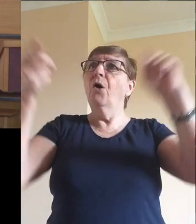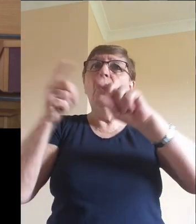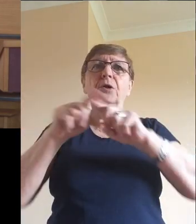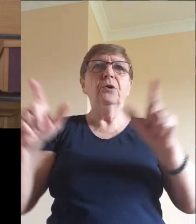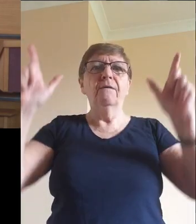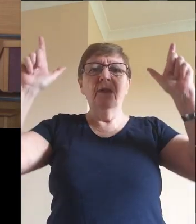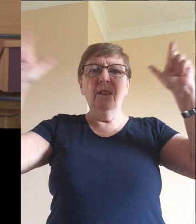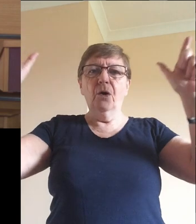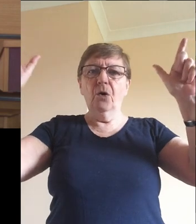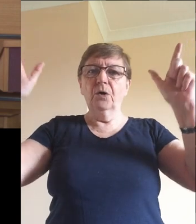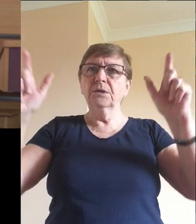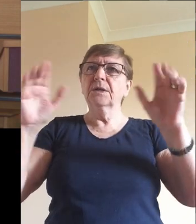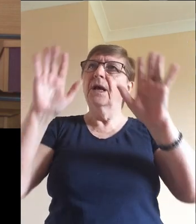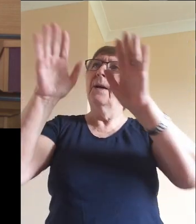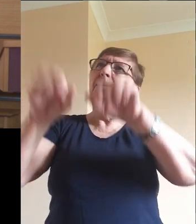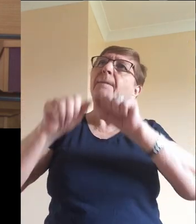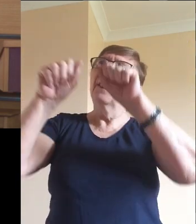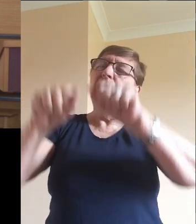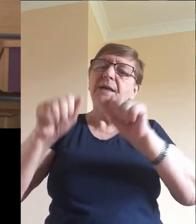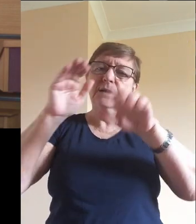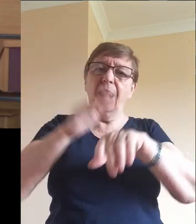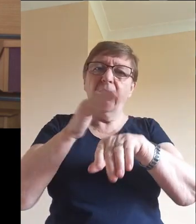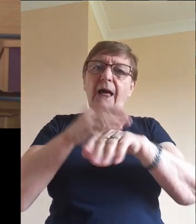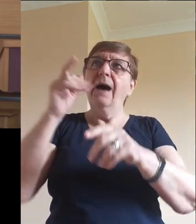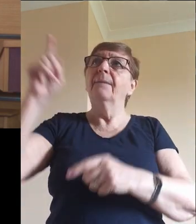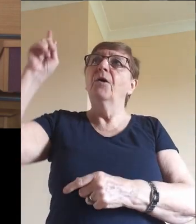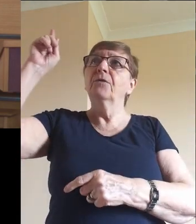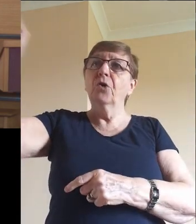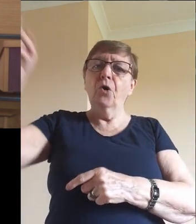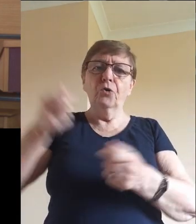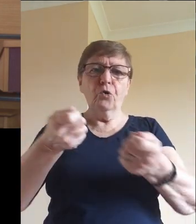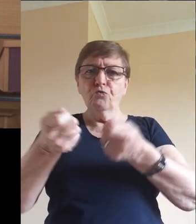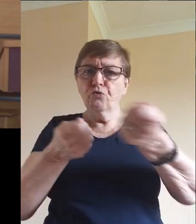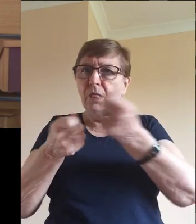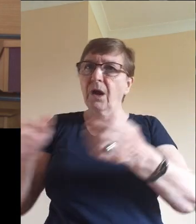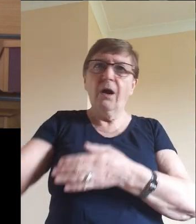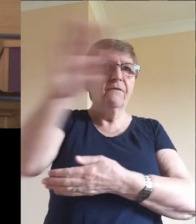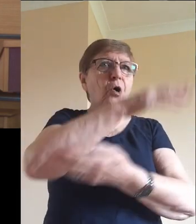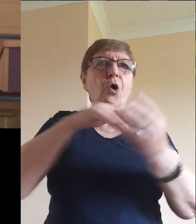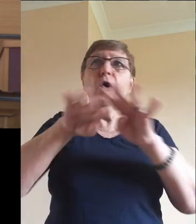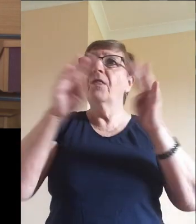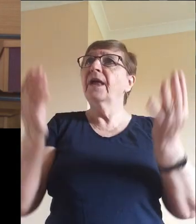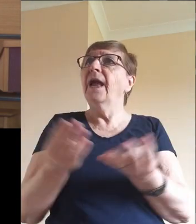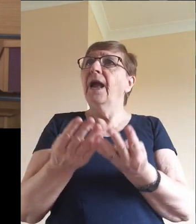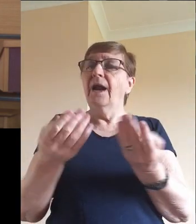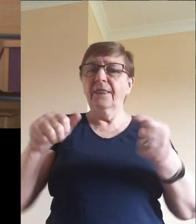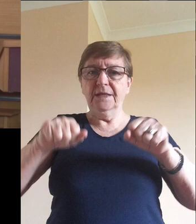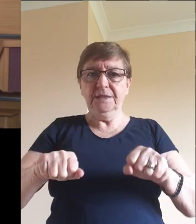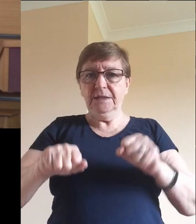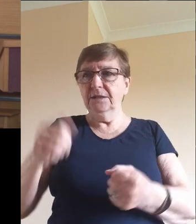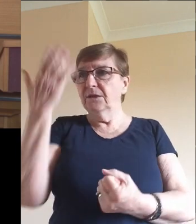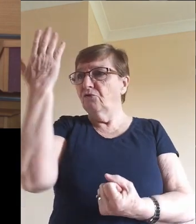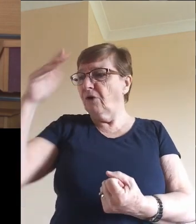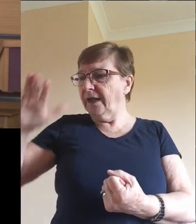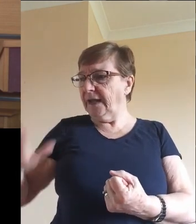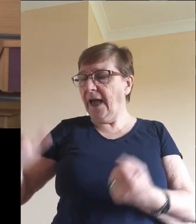exalted Lamb of God, ruler of the ends of the earth, enthroned in splendor, seated at the right hand of the